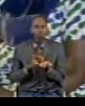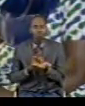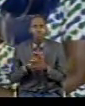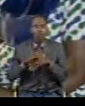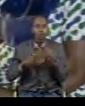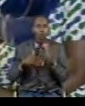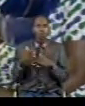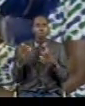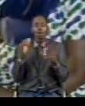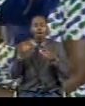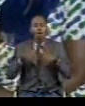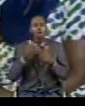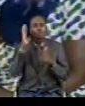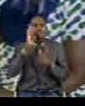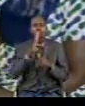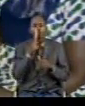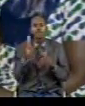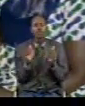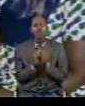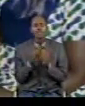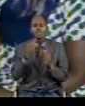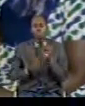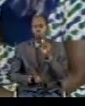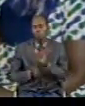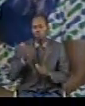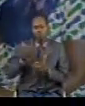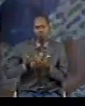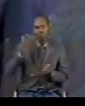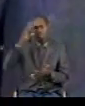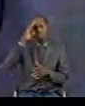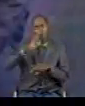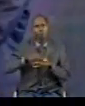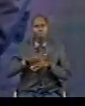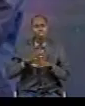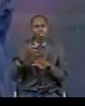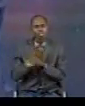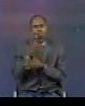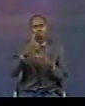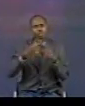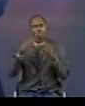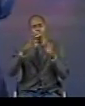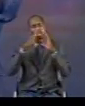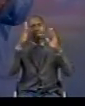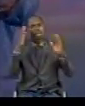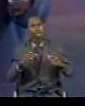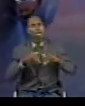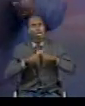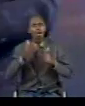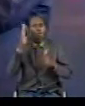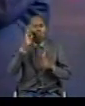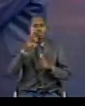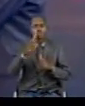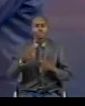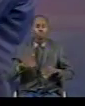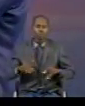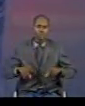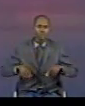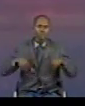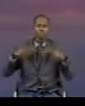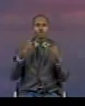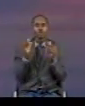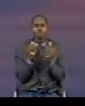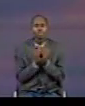on earth, that he takes you to himself? How do you want to live with the happiest man on earth?